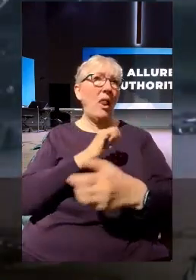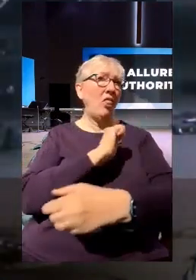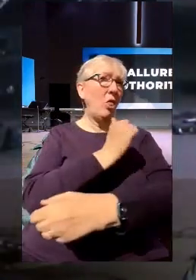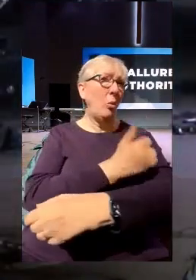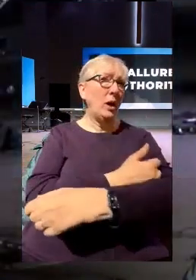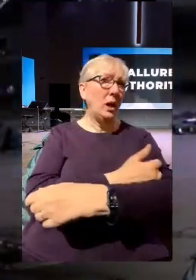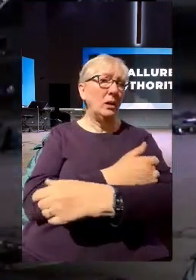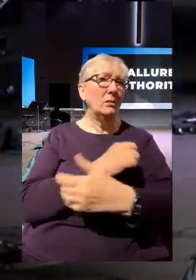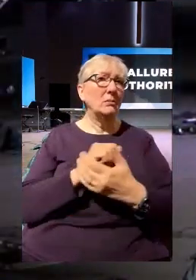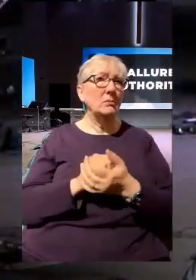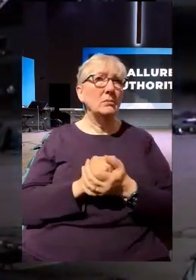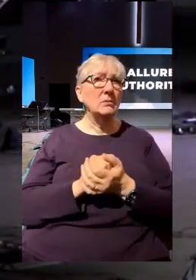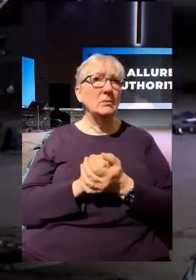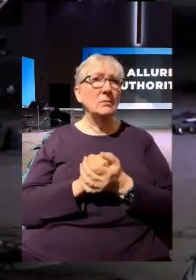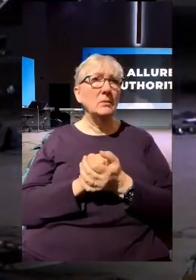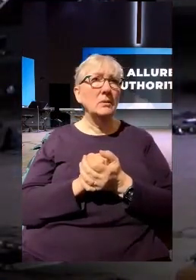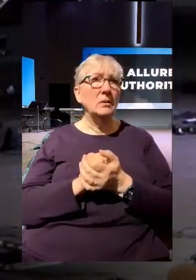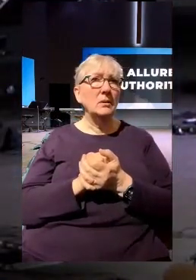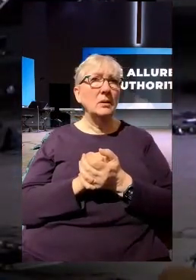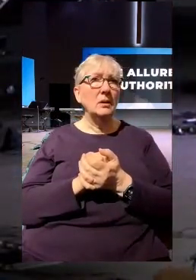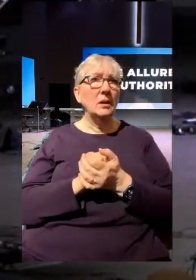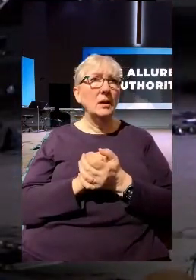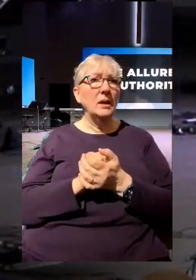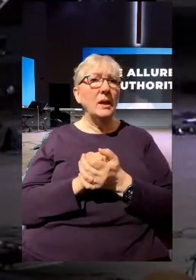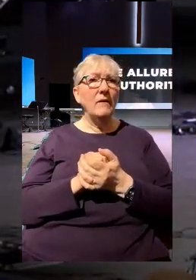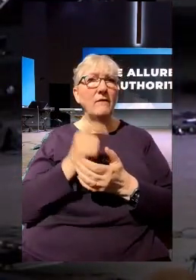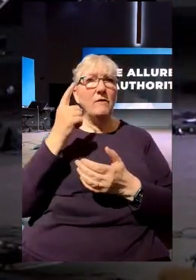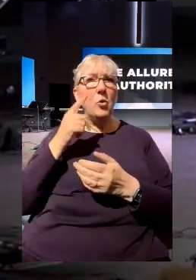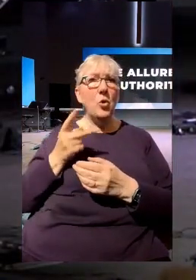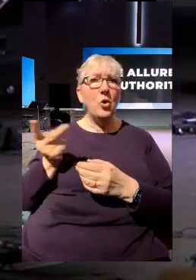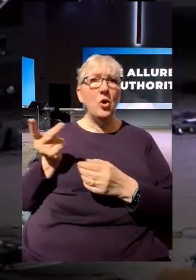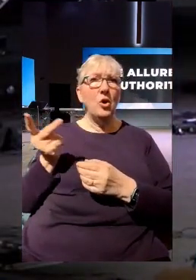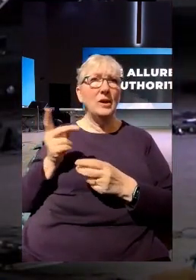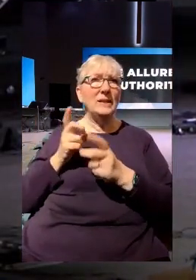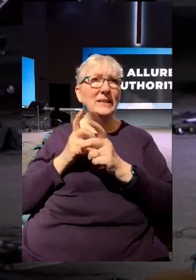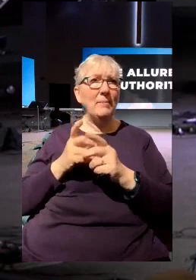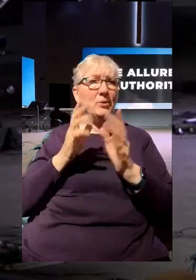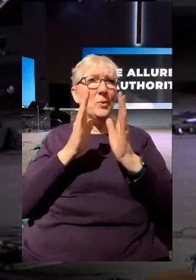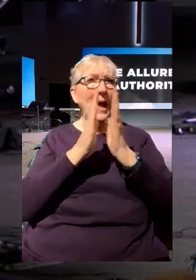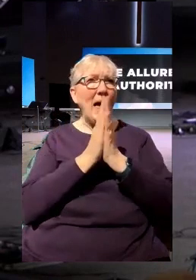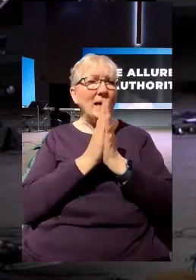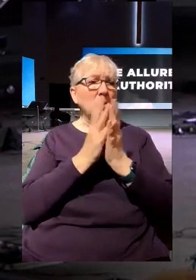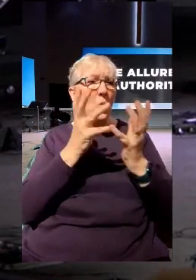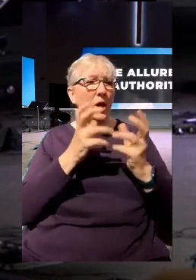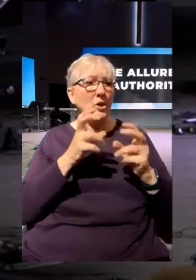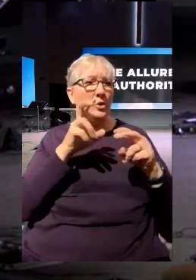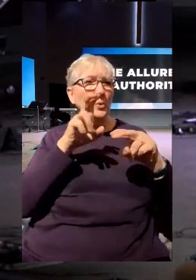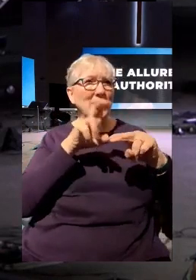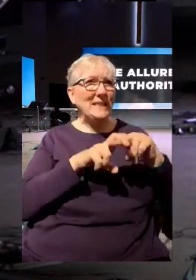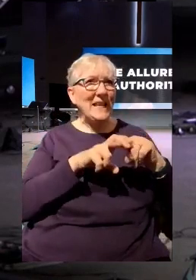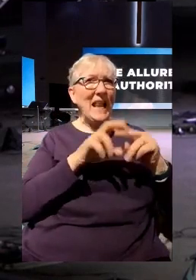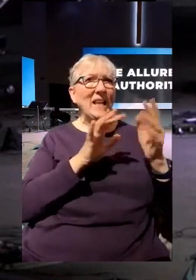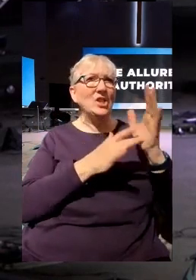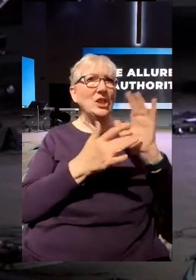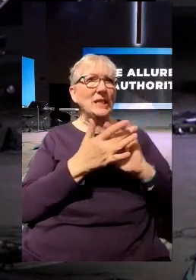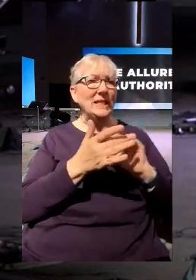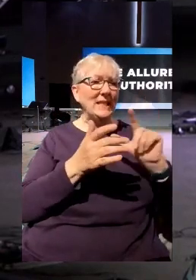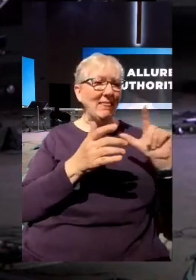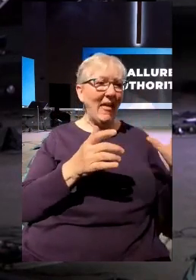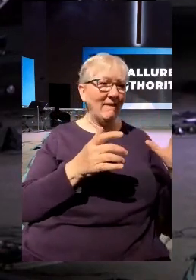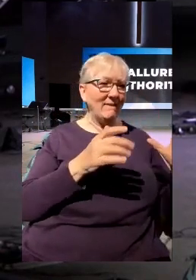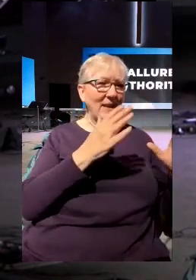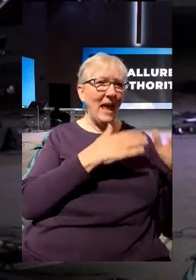To ask to sit at Jesus' right and left hand is about status, but it's also about